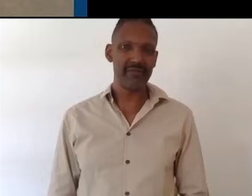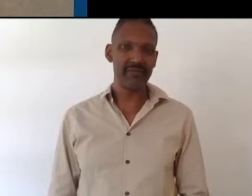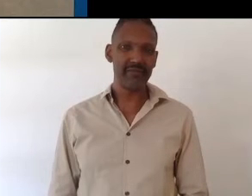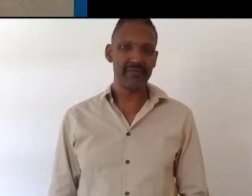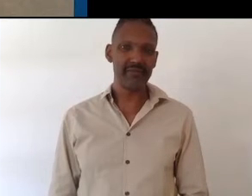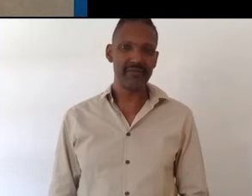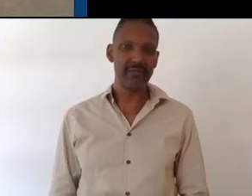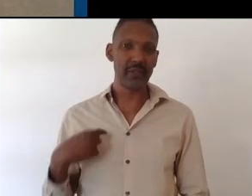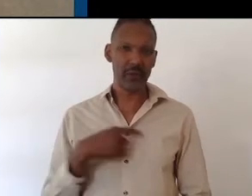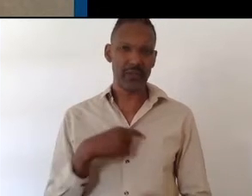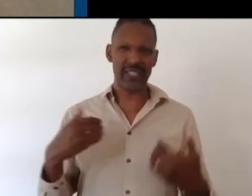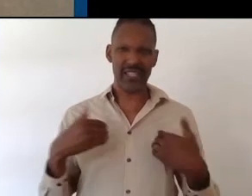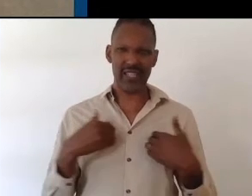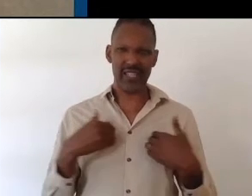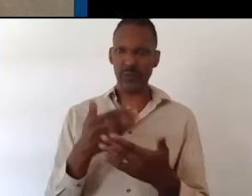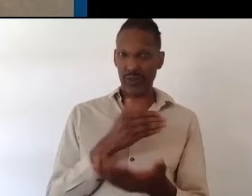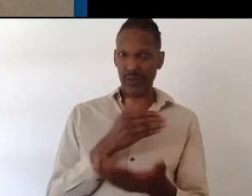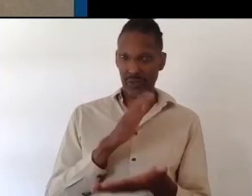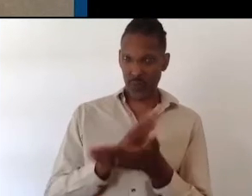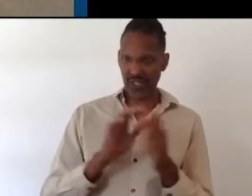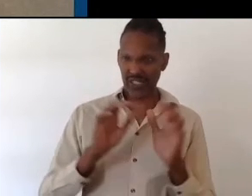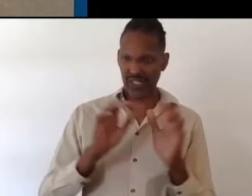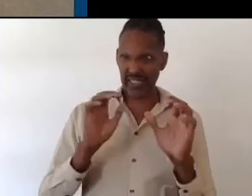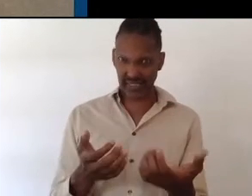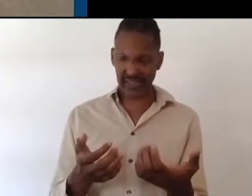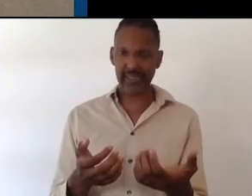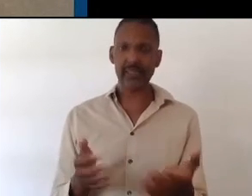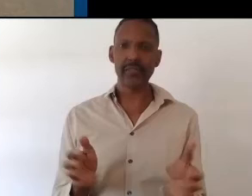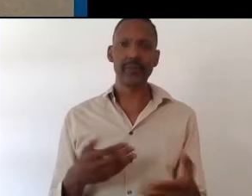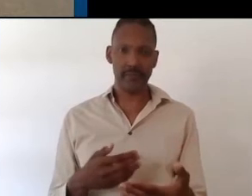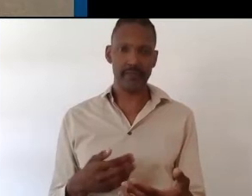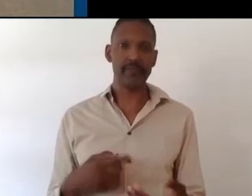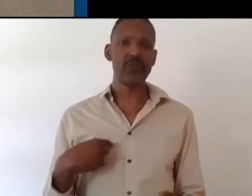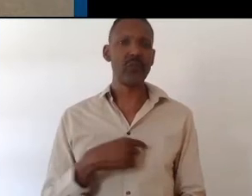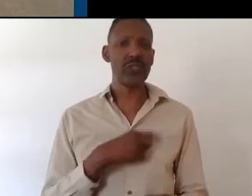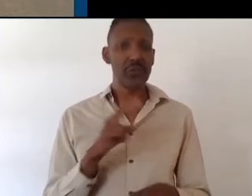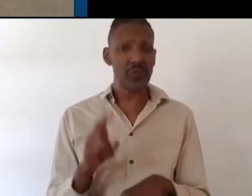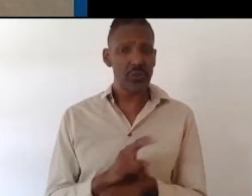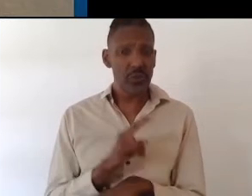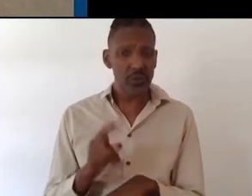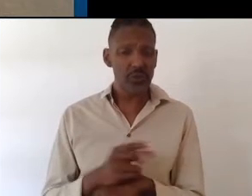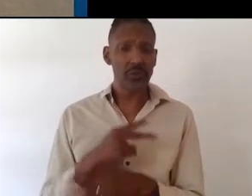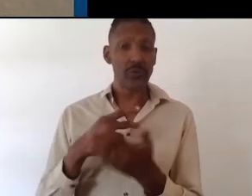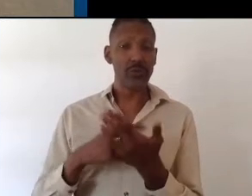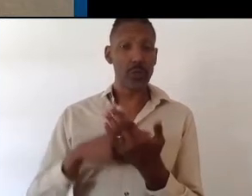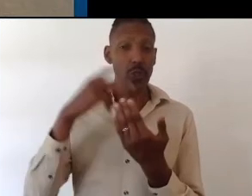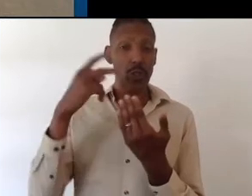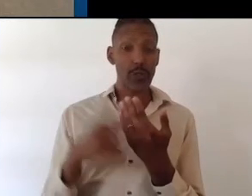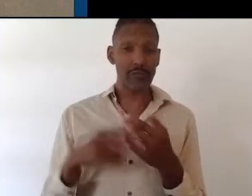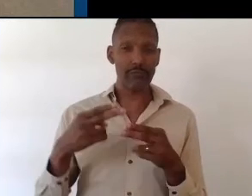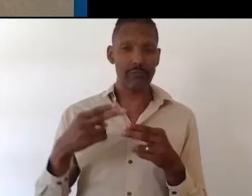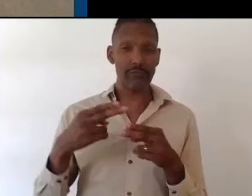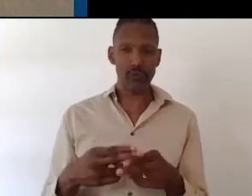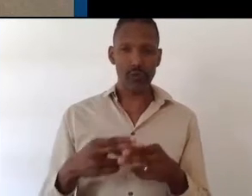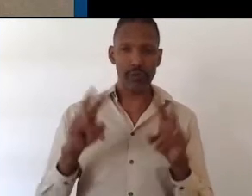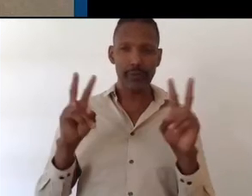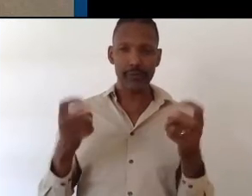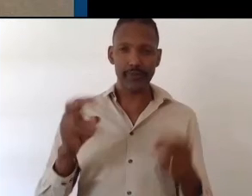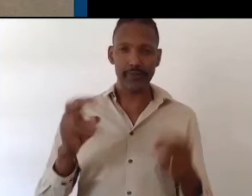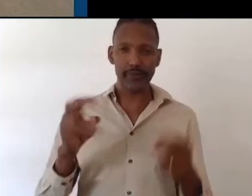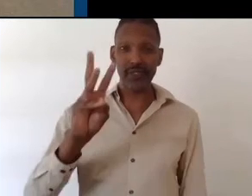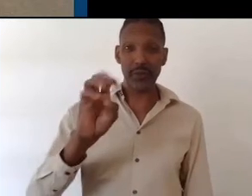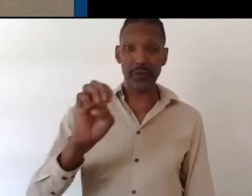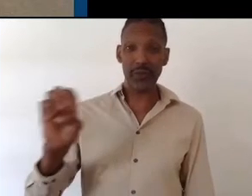and we used We Engineer to get us started. We Engineer is the preschool part of the Engineering